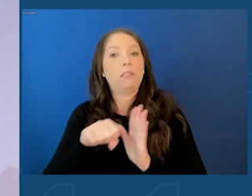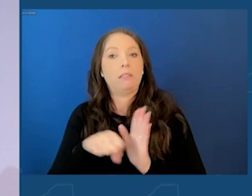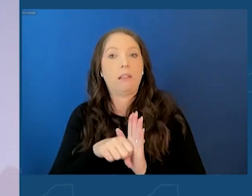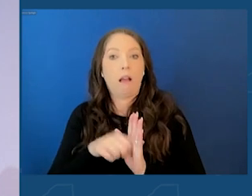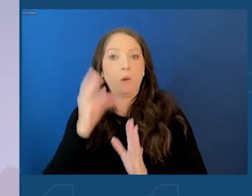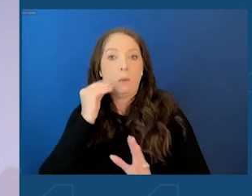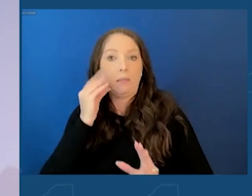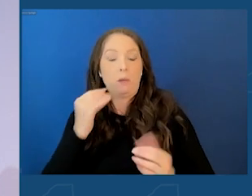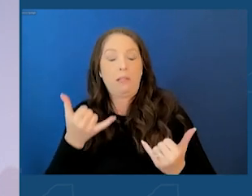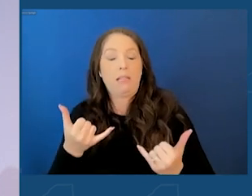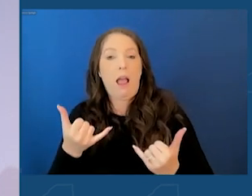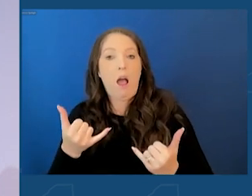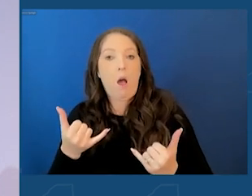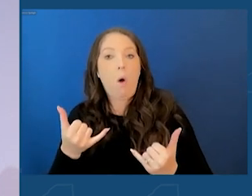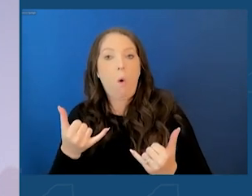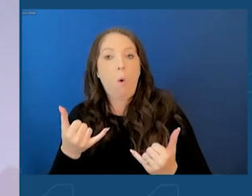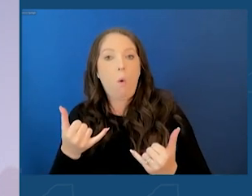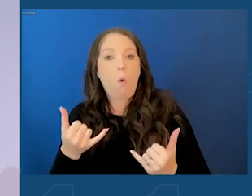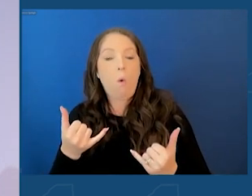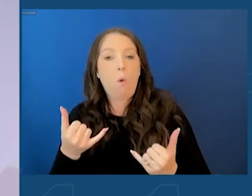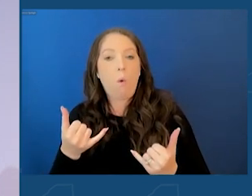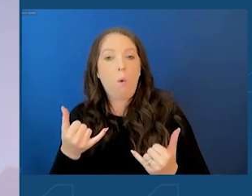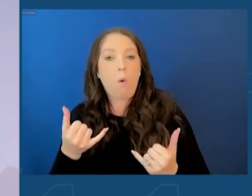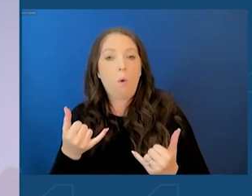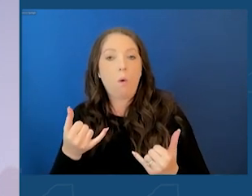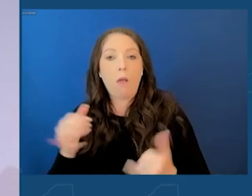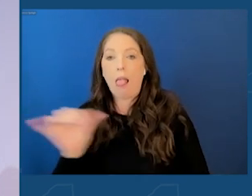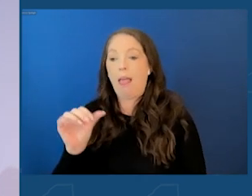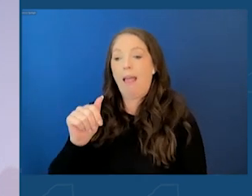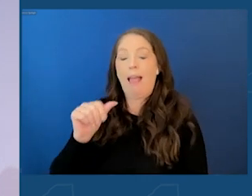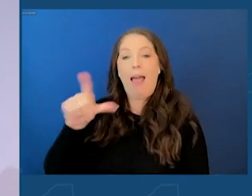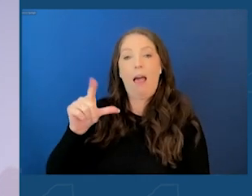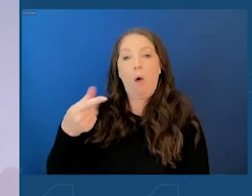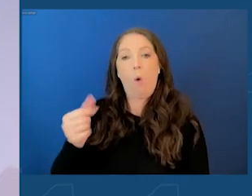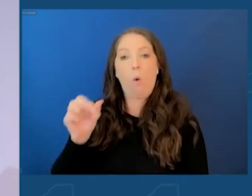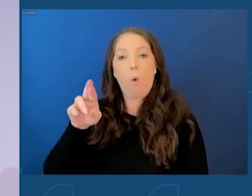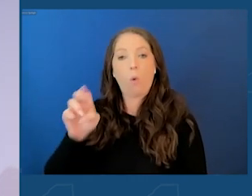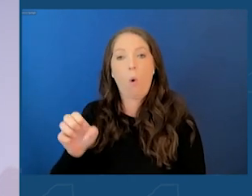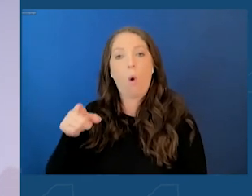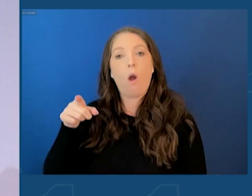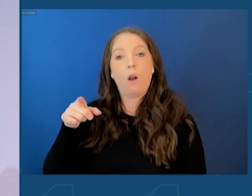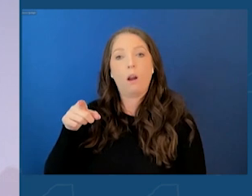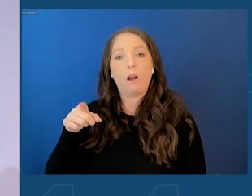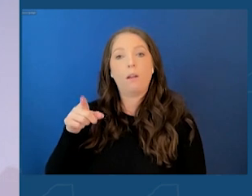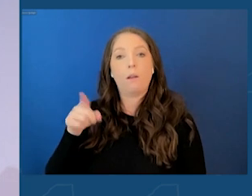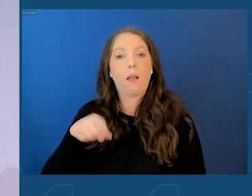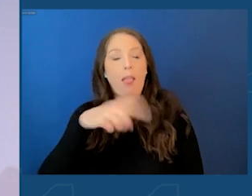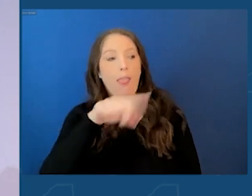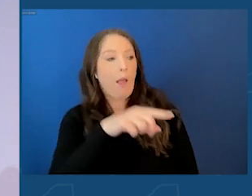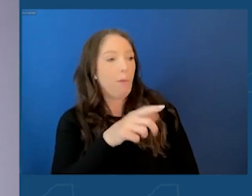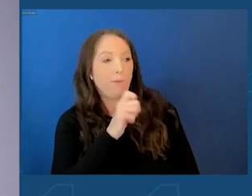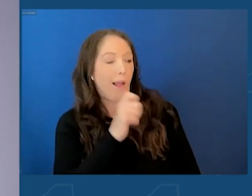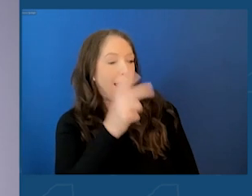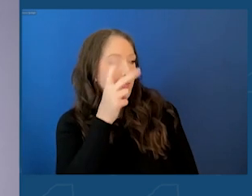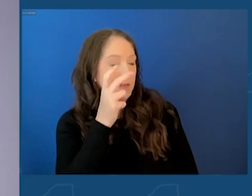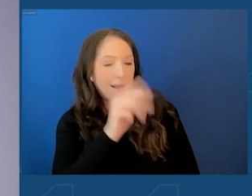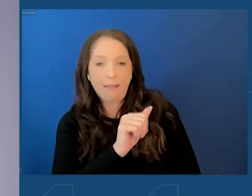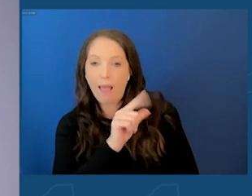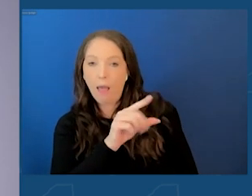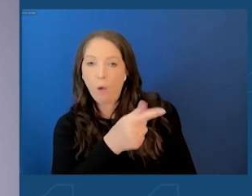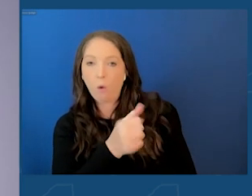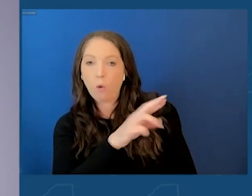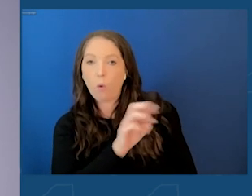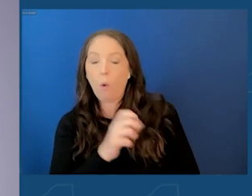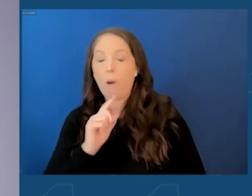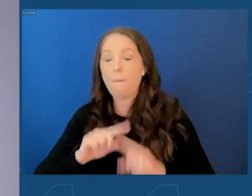I mean, you've been, like Al Gore, been a voice for a long time. A lot of people weren't listening. So I want to thank my good friend Jay